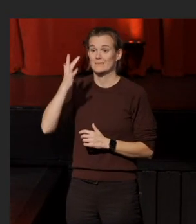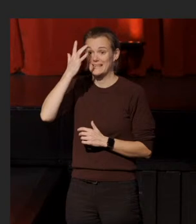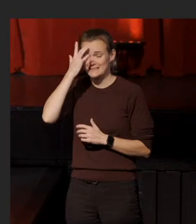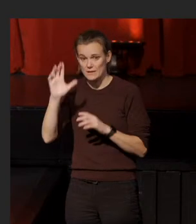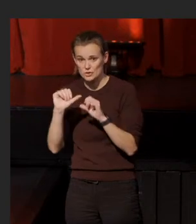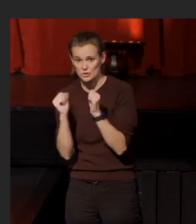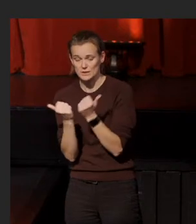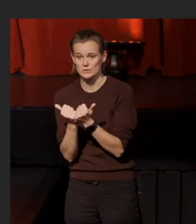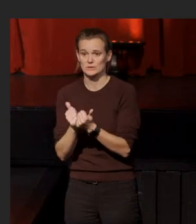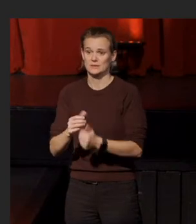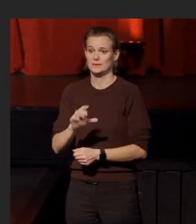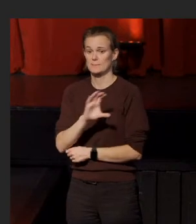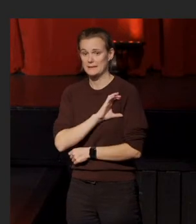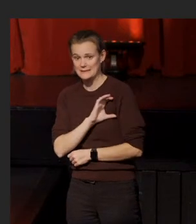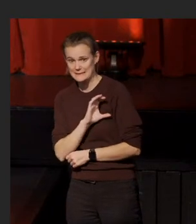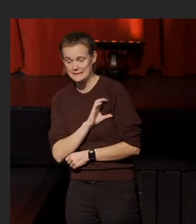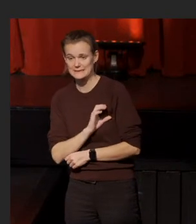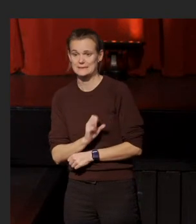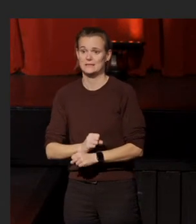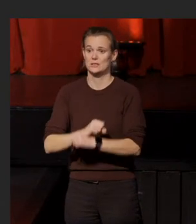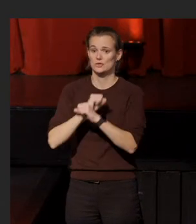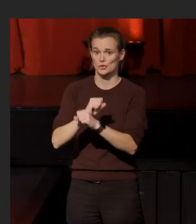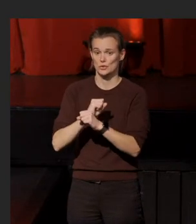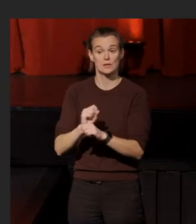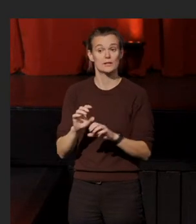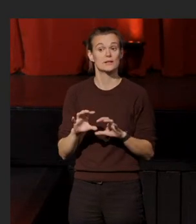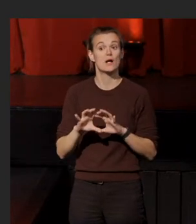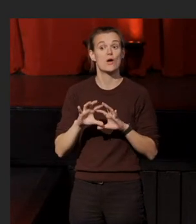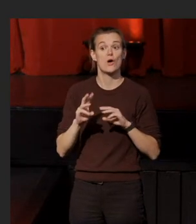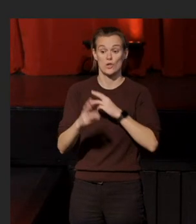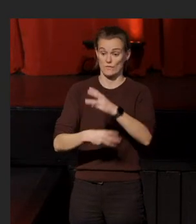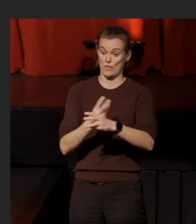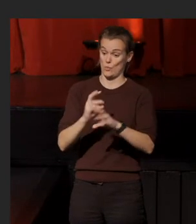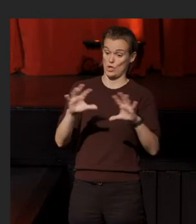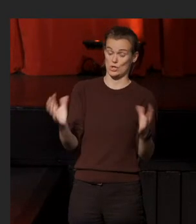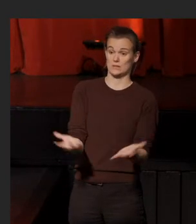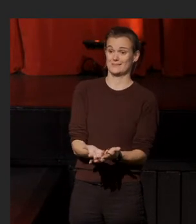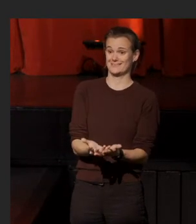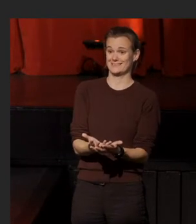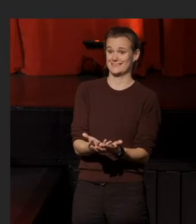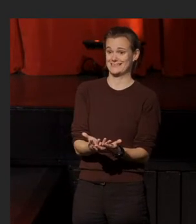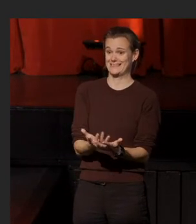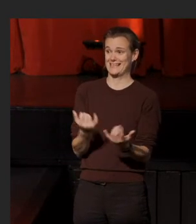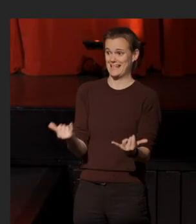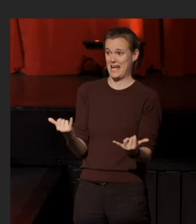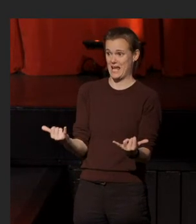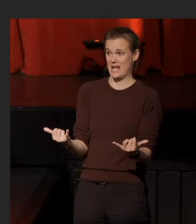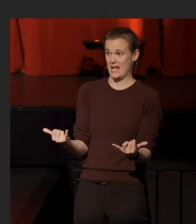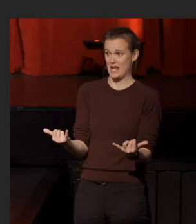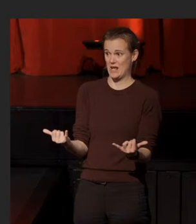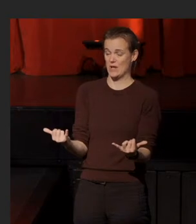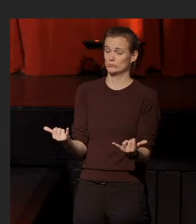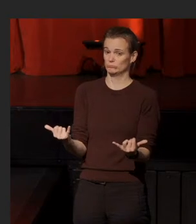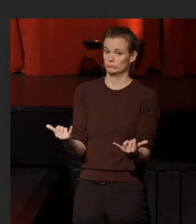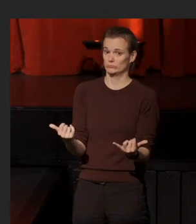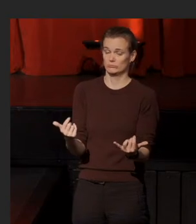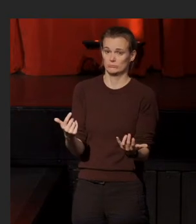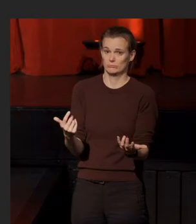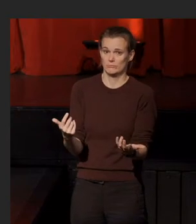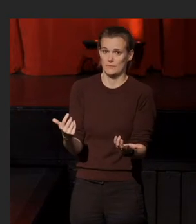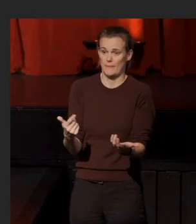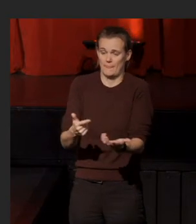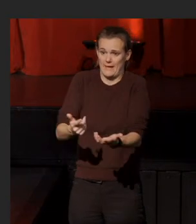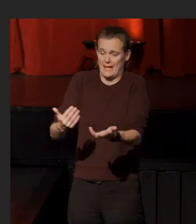agencies, law enforcement agencies worldwide are enjoying an extraordinary quantum leap forward